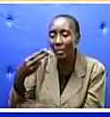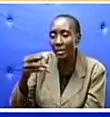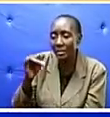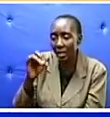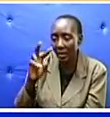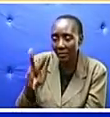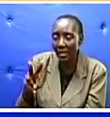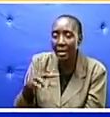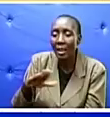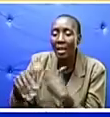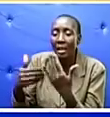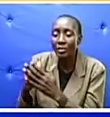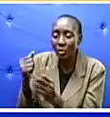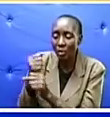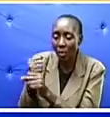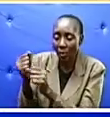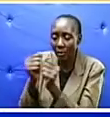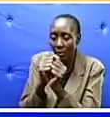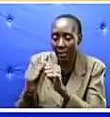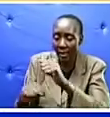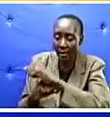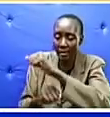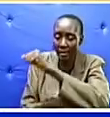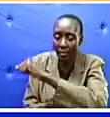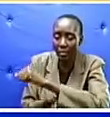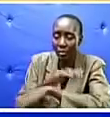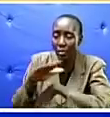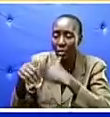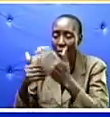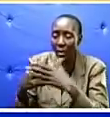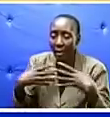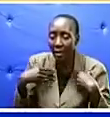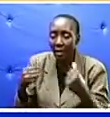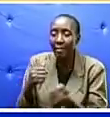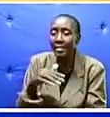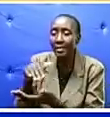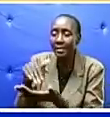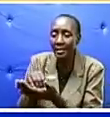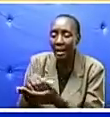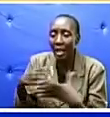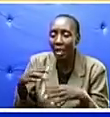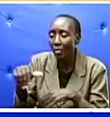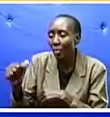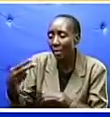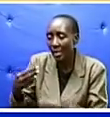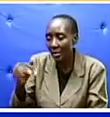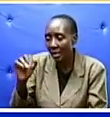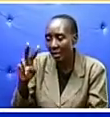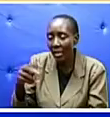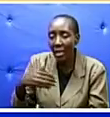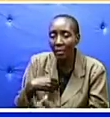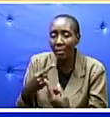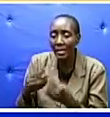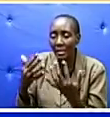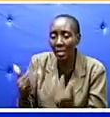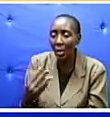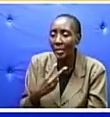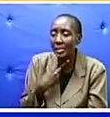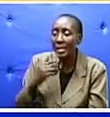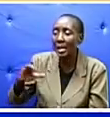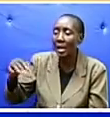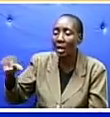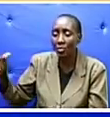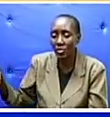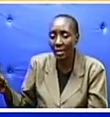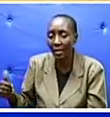know there are some people living with HIV that have been locked down in the other county. So let us help together as we help these people